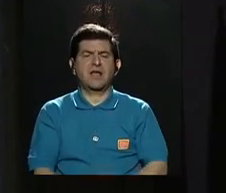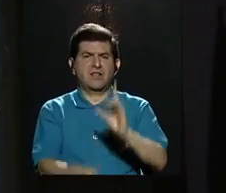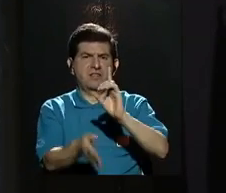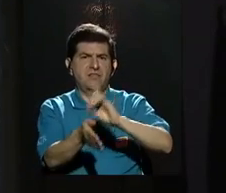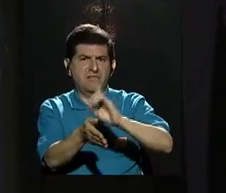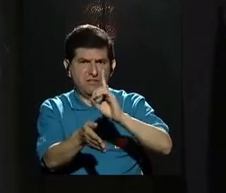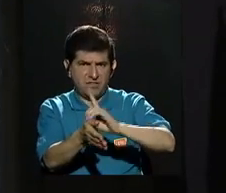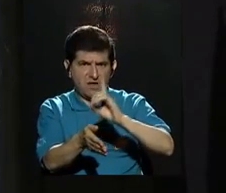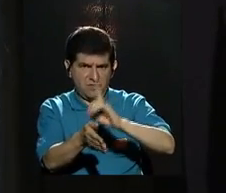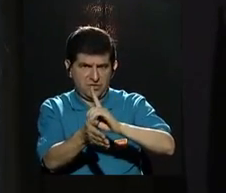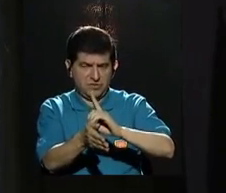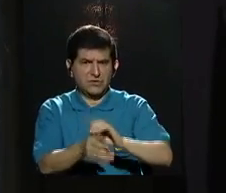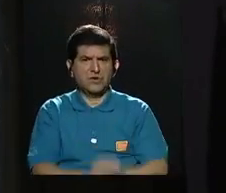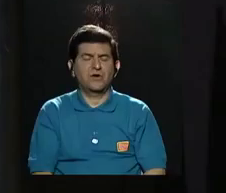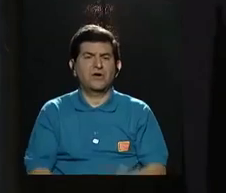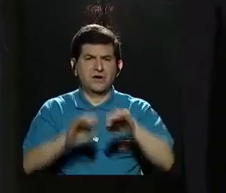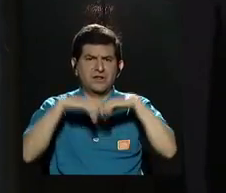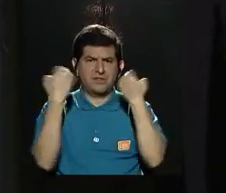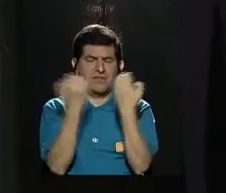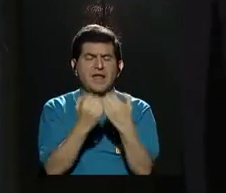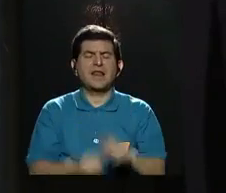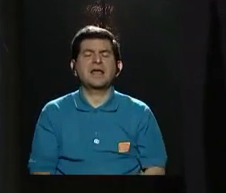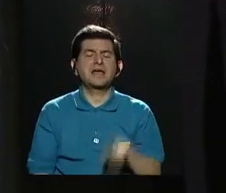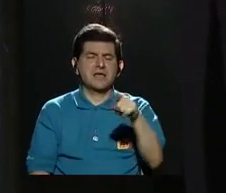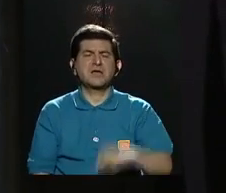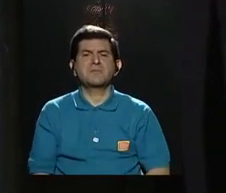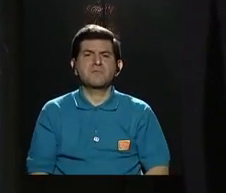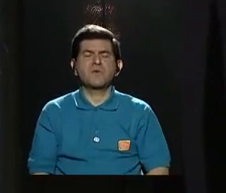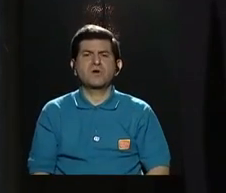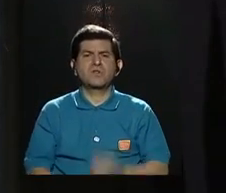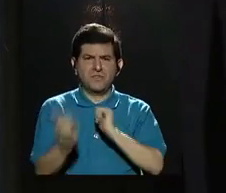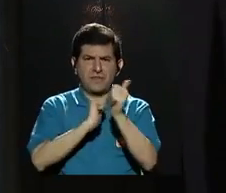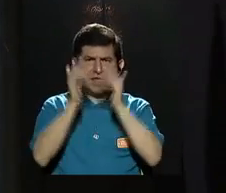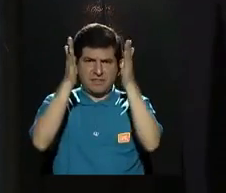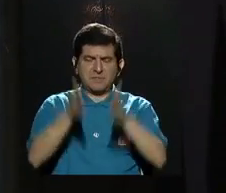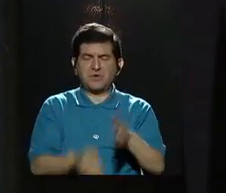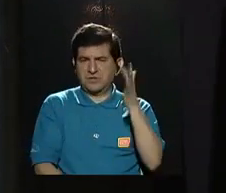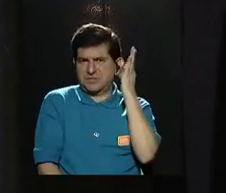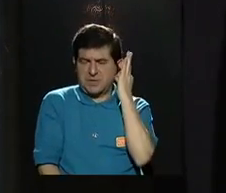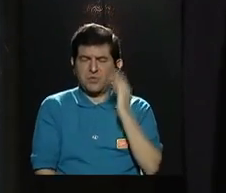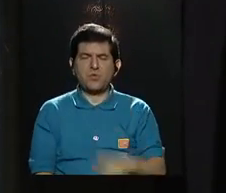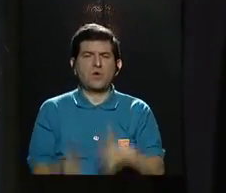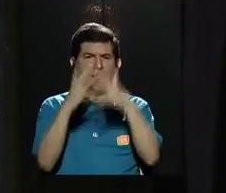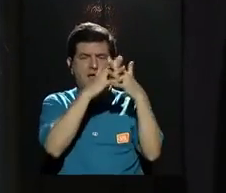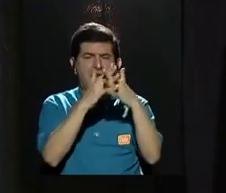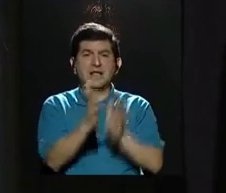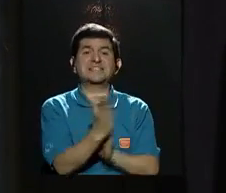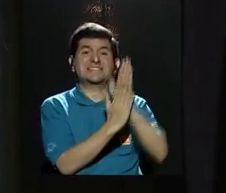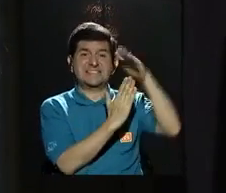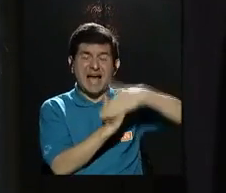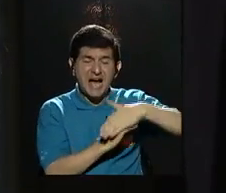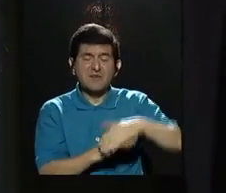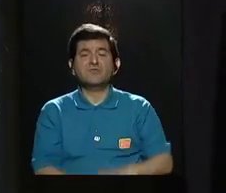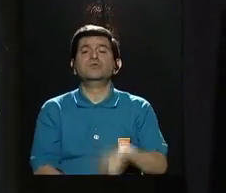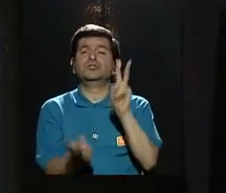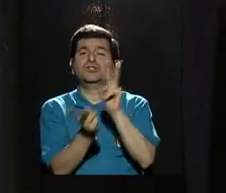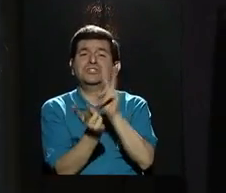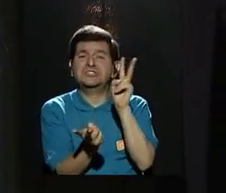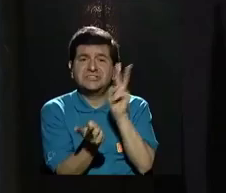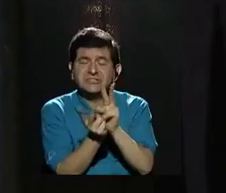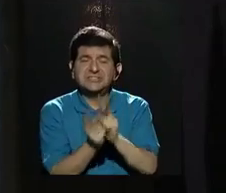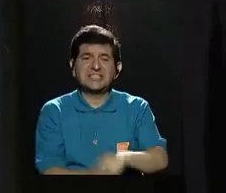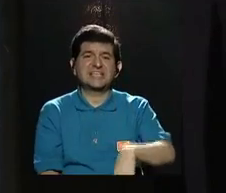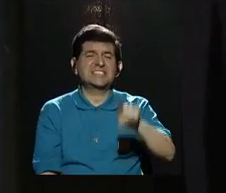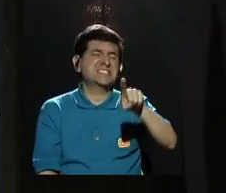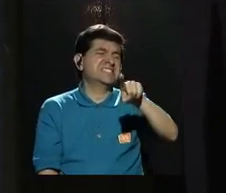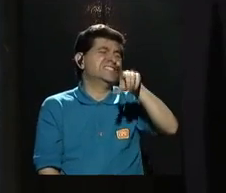Olympic gymnastic team, who has sexually molested probably hundreds of young girls